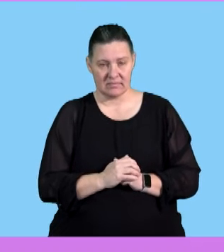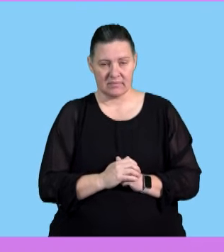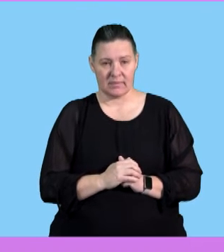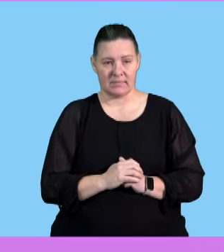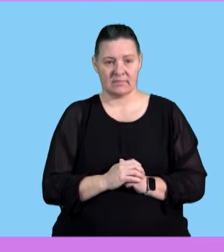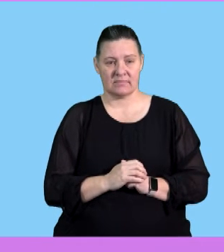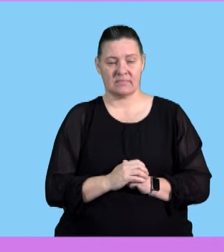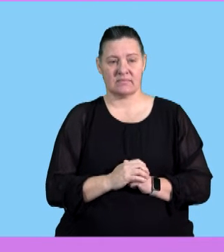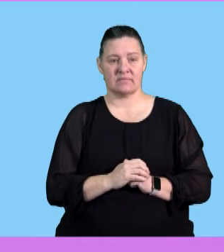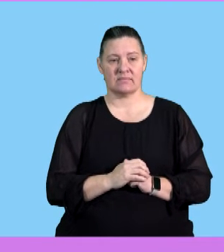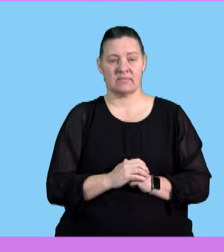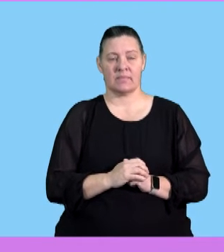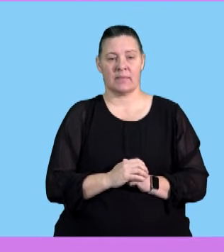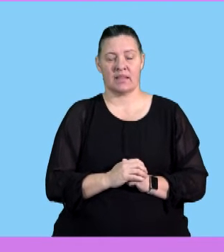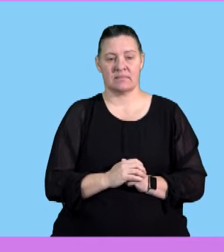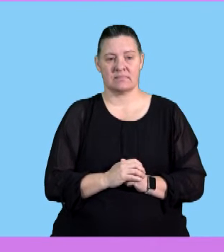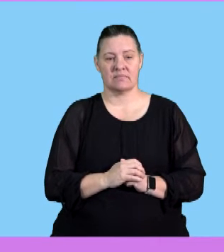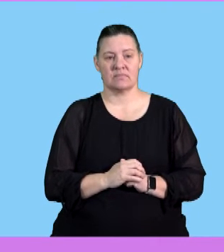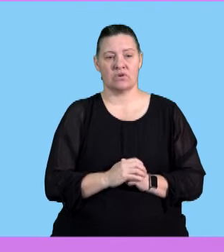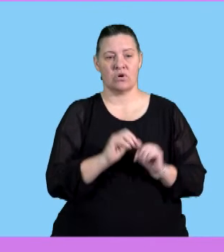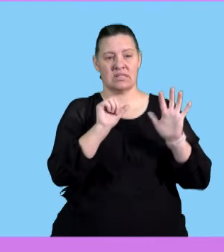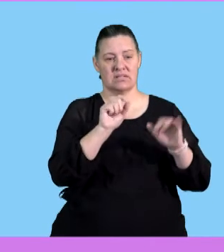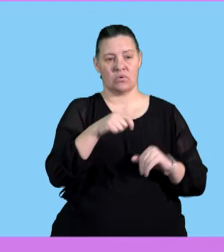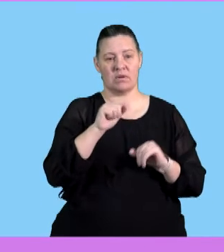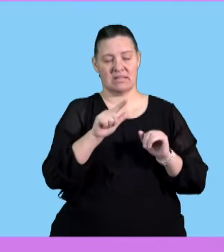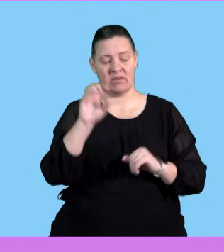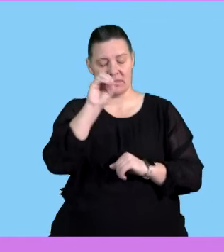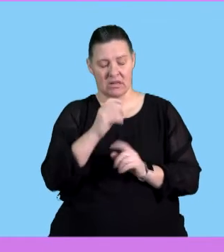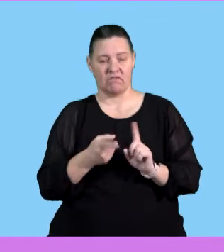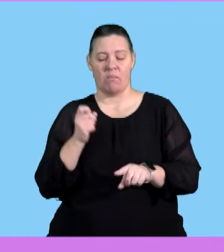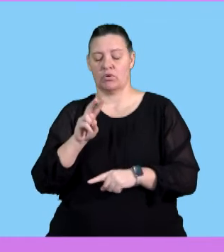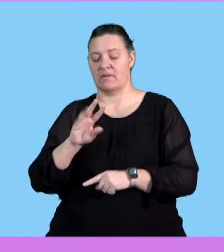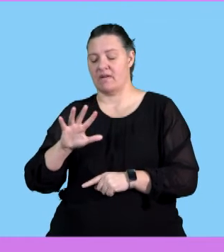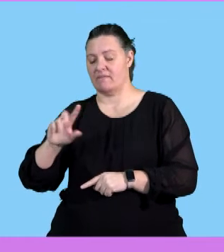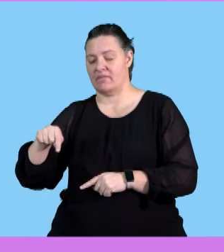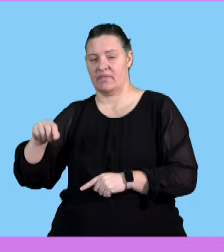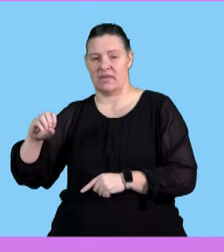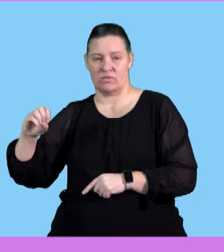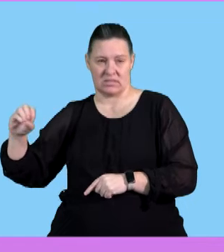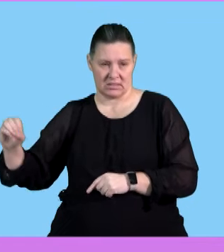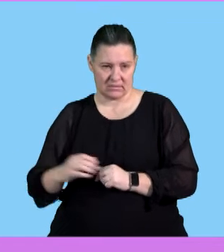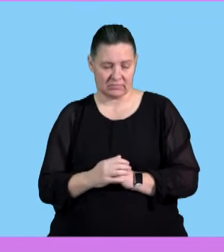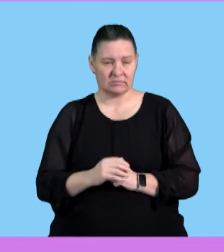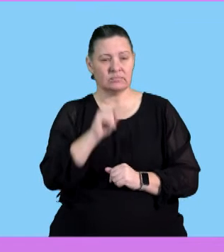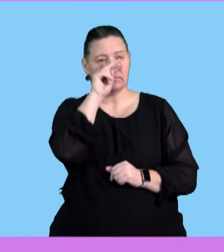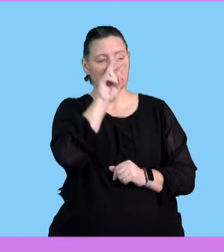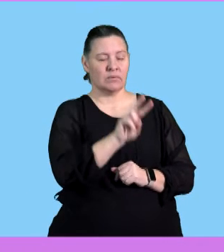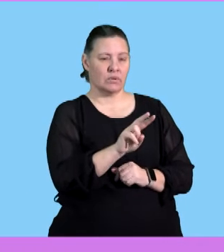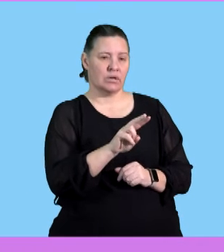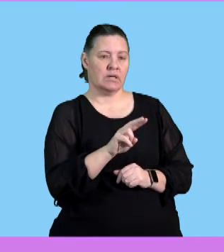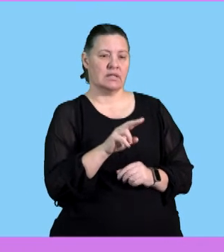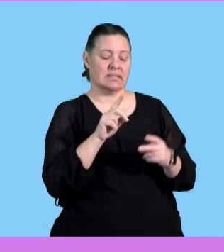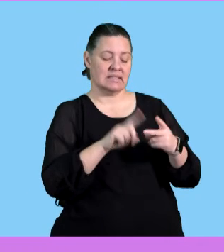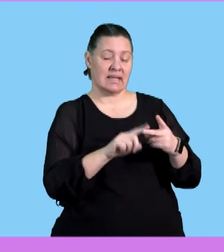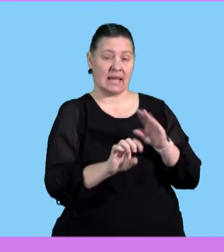1,675. So that is 6.7% of your 25,000. Now, looking at